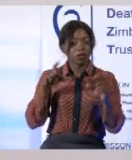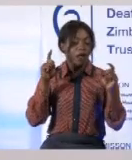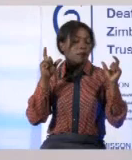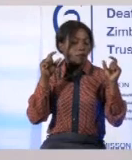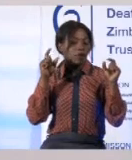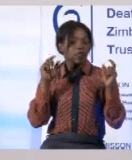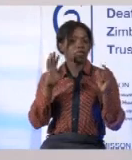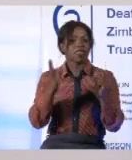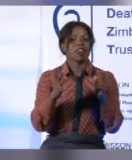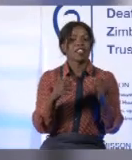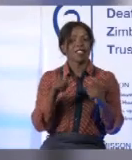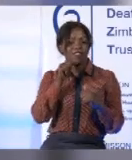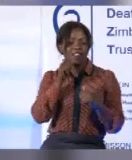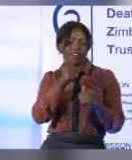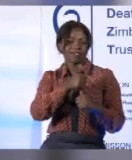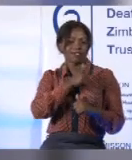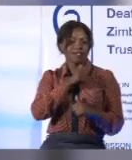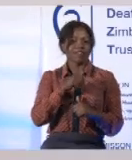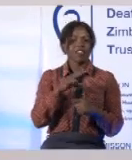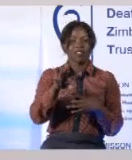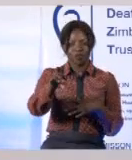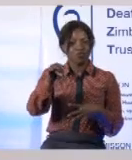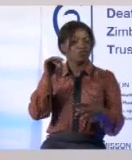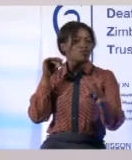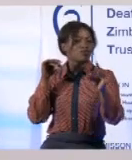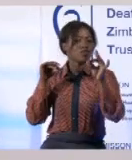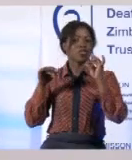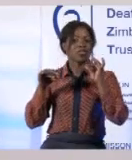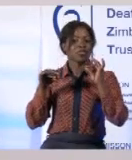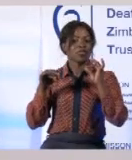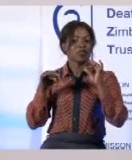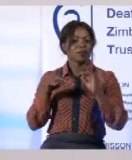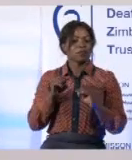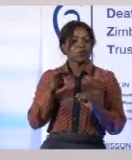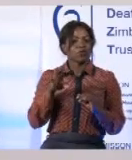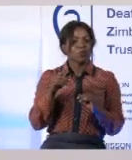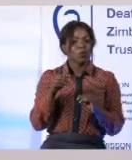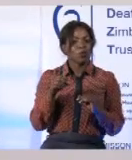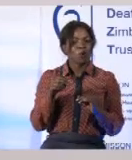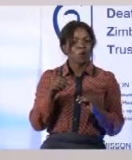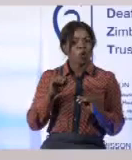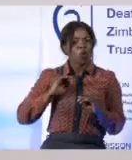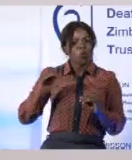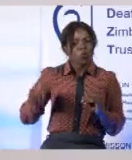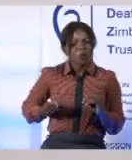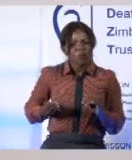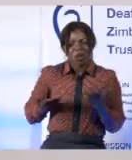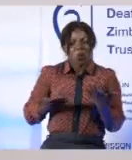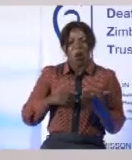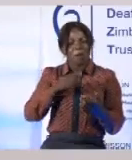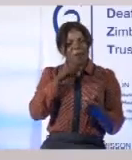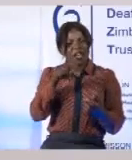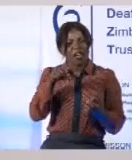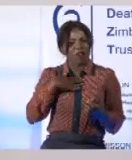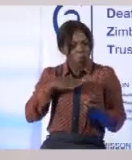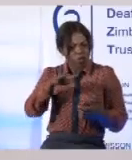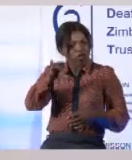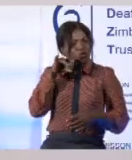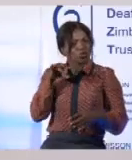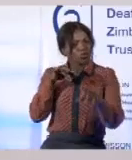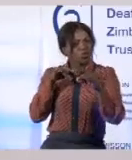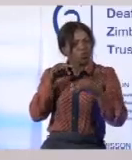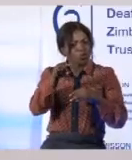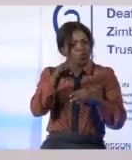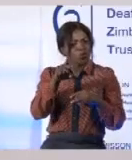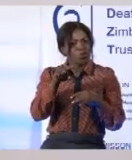nakao. And then so what do these women do, McDonald or men, whatever, when you are your clients,